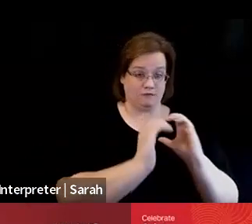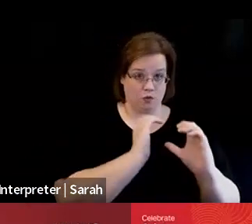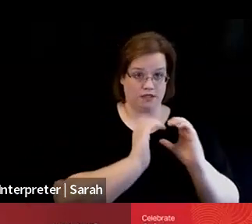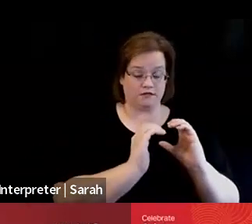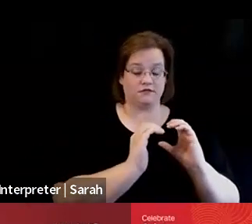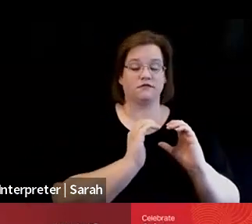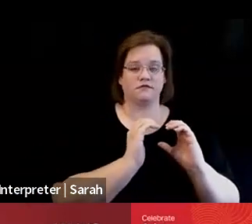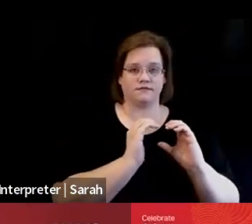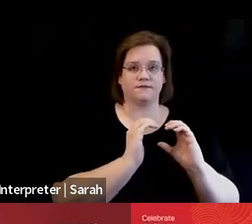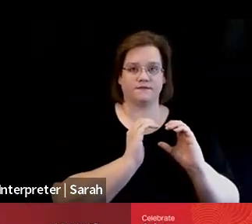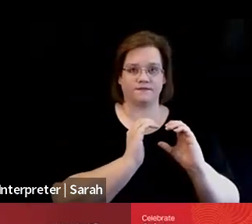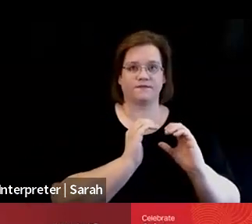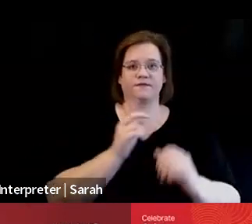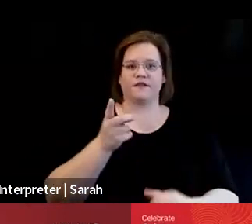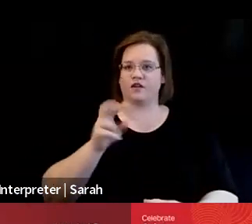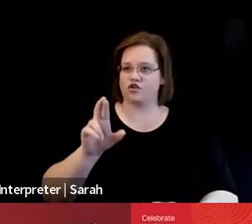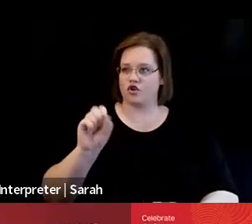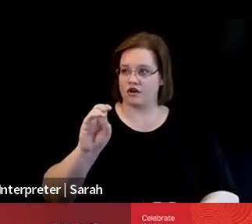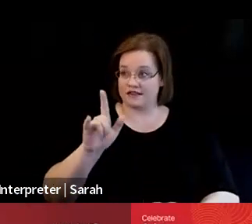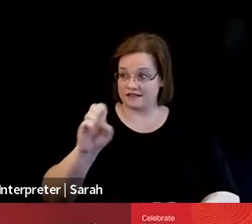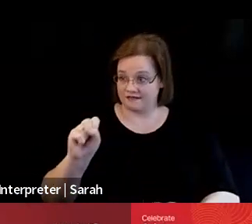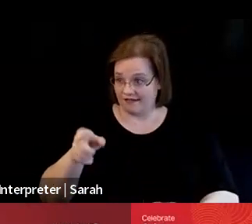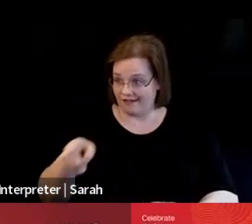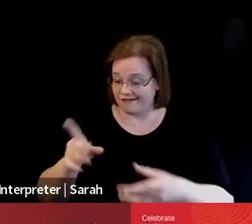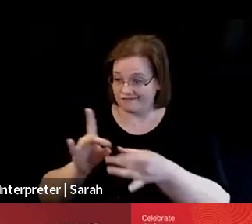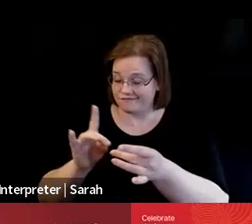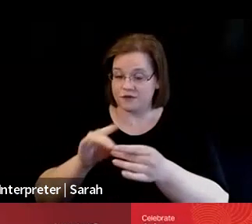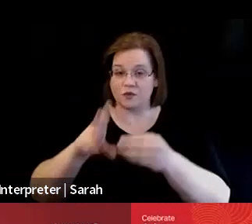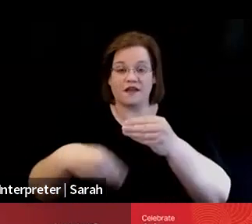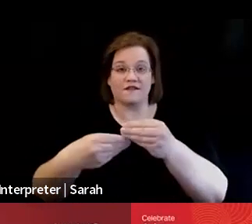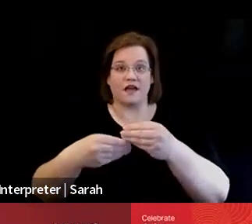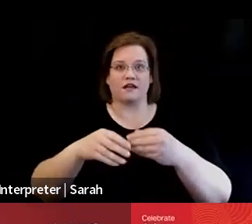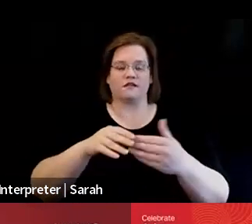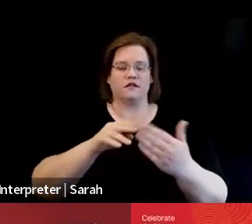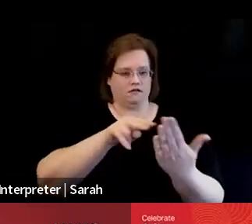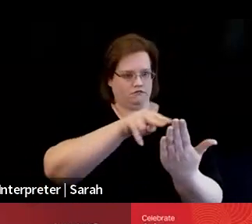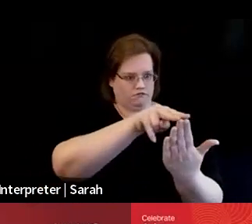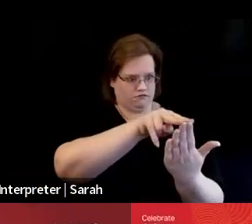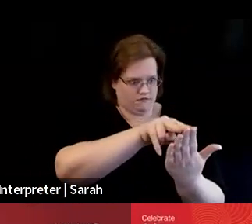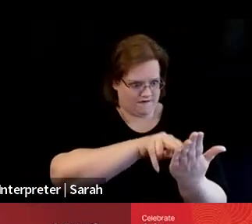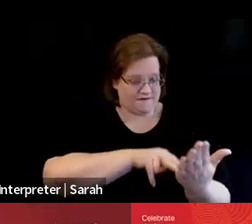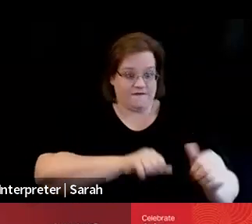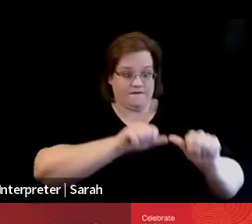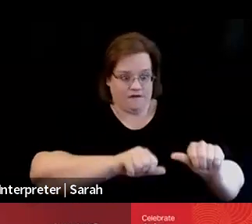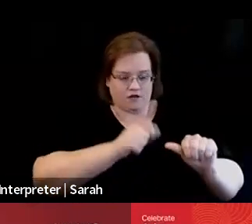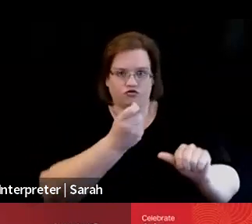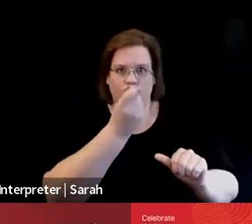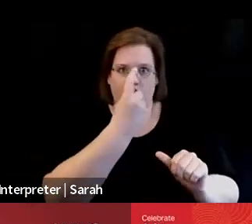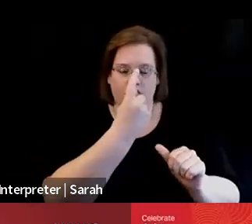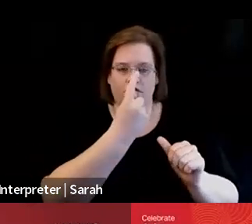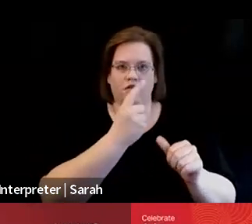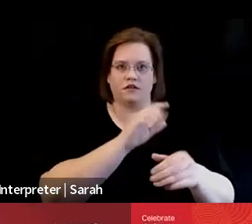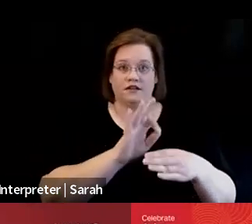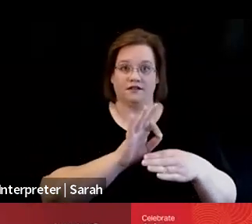that Dr. Skills introduced. We've added this functional literacy and the role that it plays. And now we're